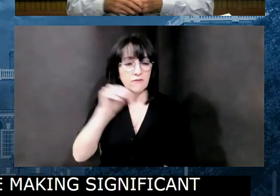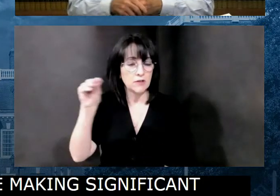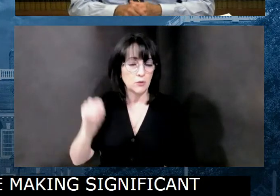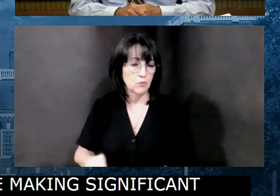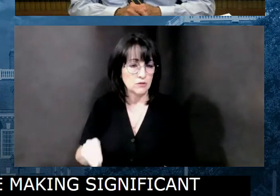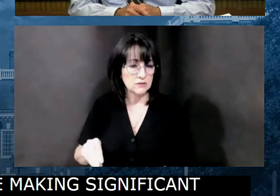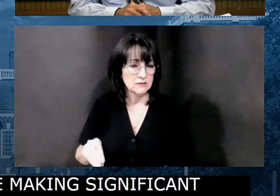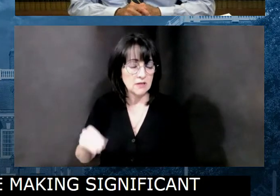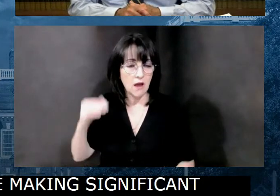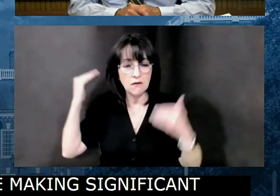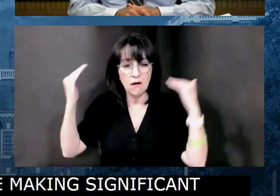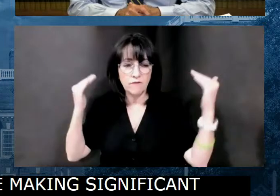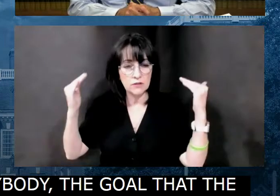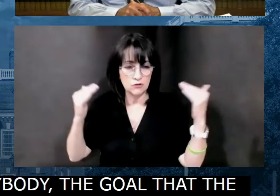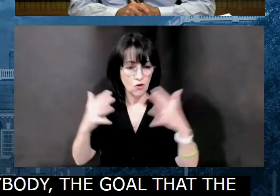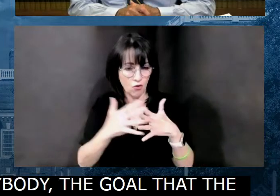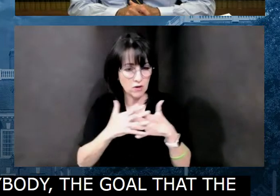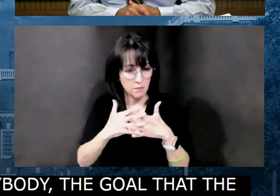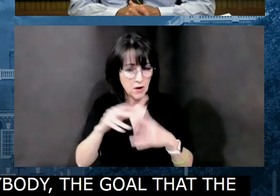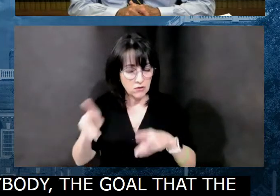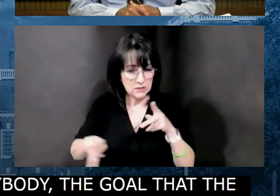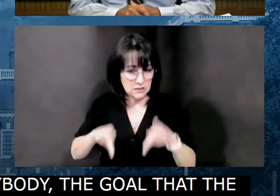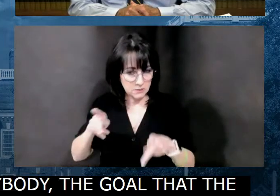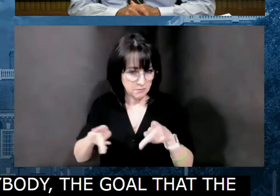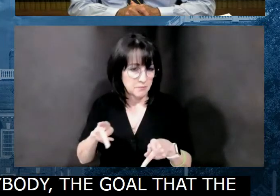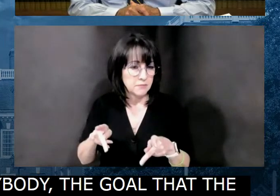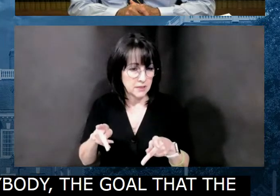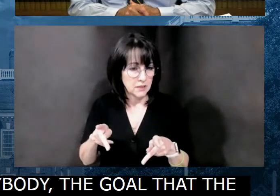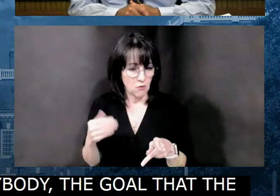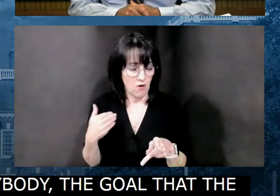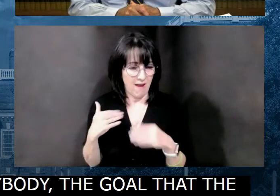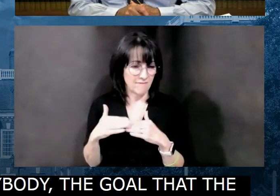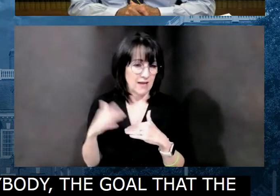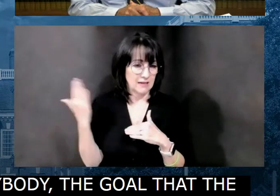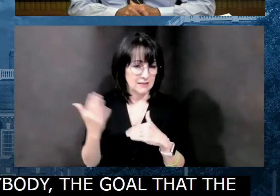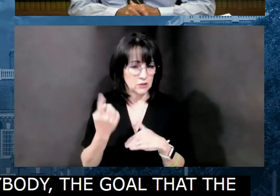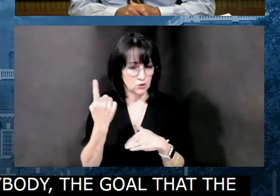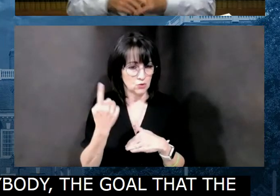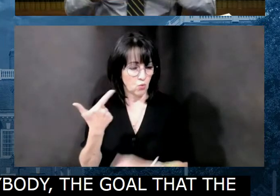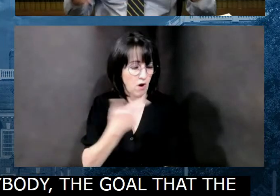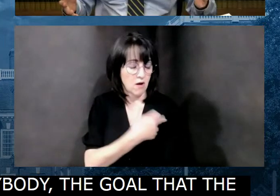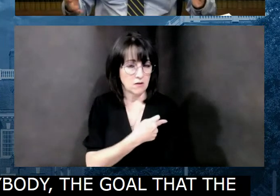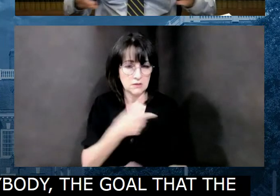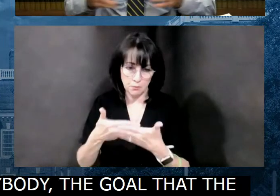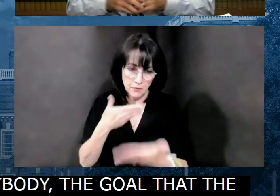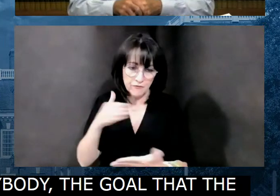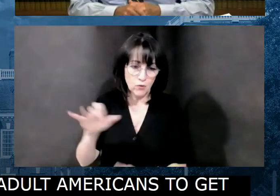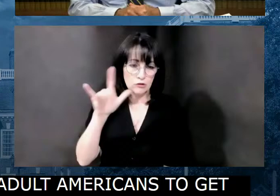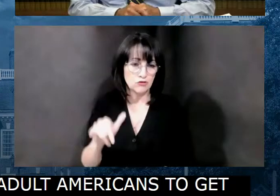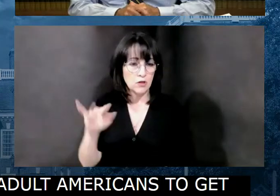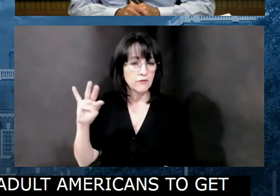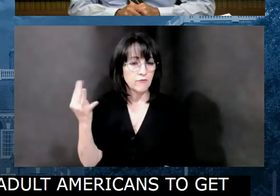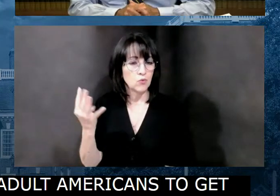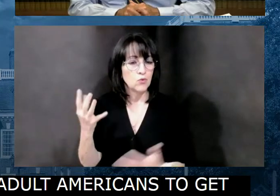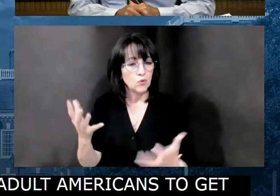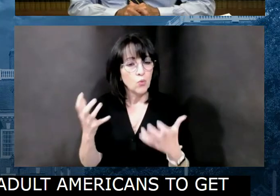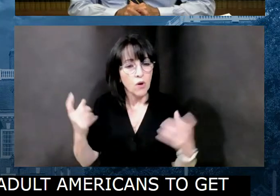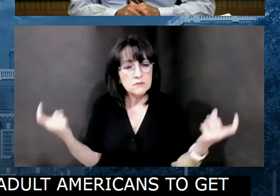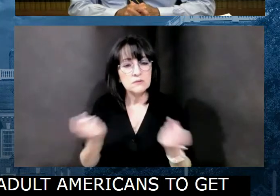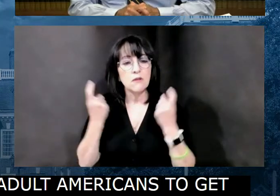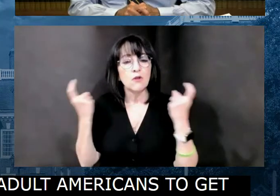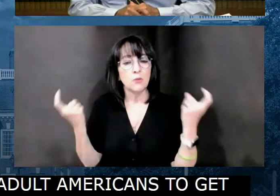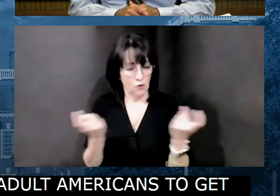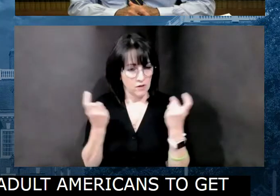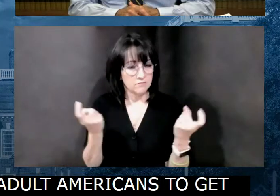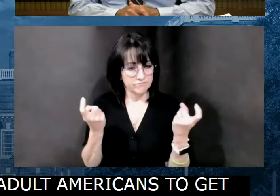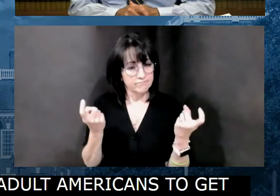adult Americans, to get at least one COVID-19 vaccine by 4th of July and celebrate Independence Day